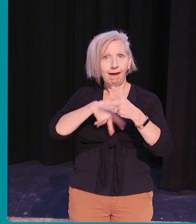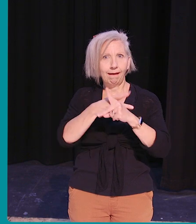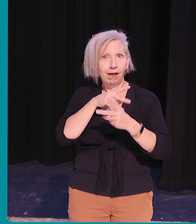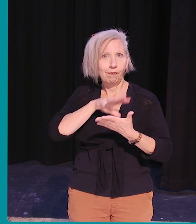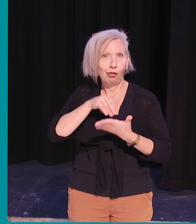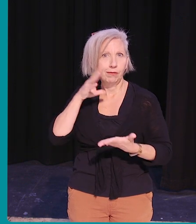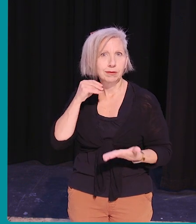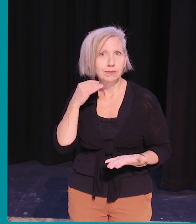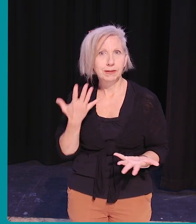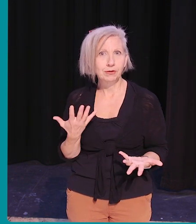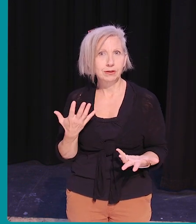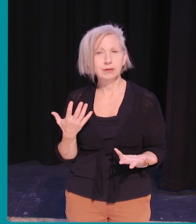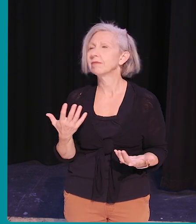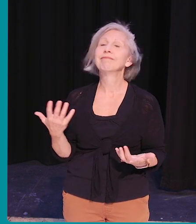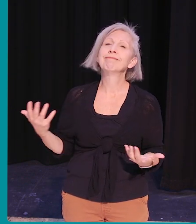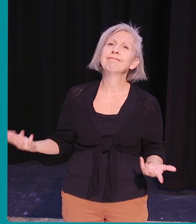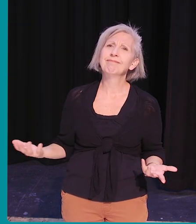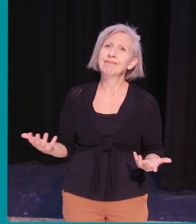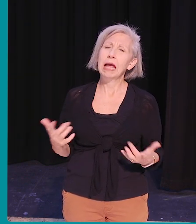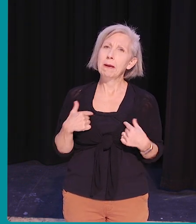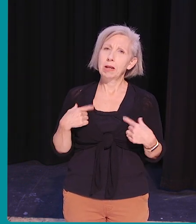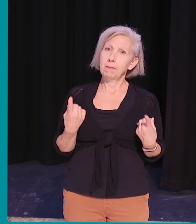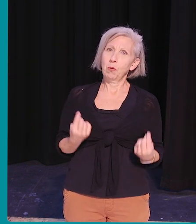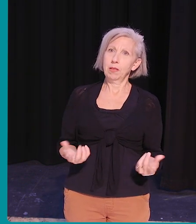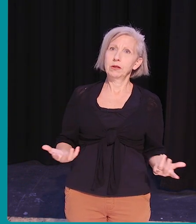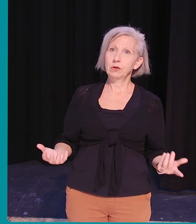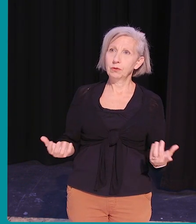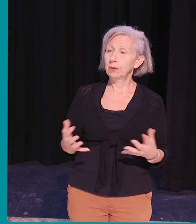another school district in Virginia, and I keep asking them, how